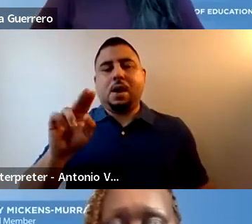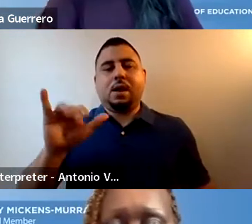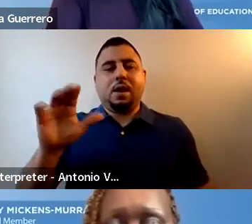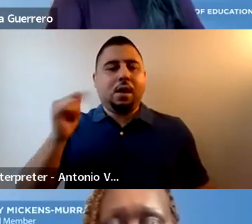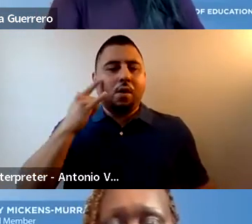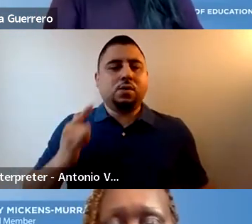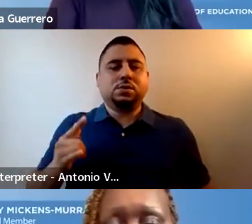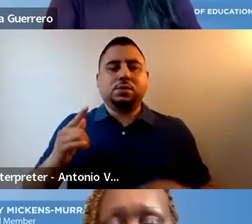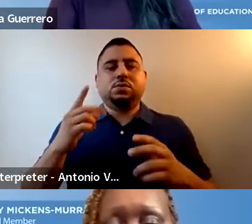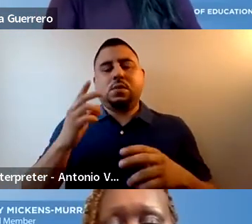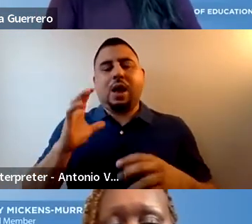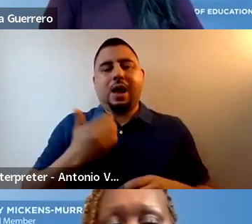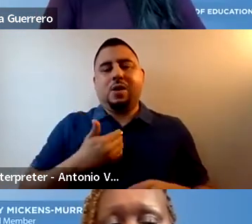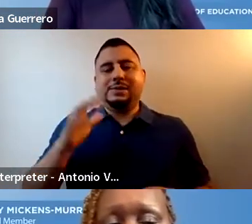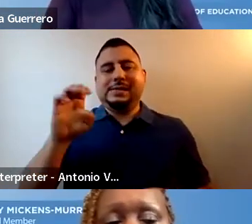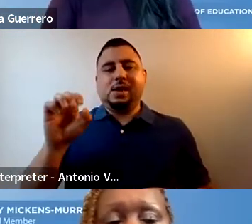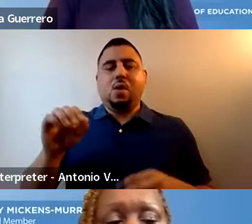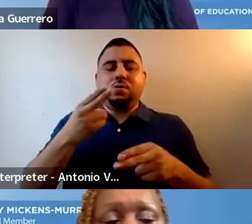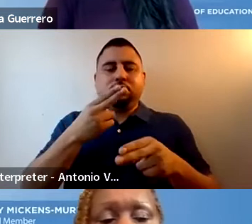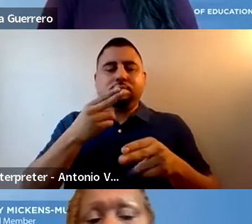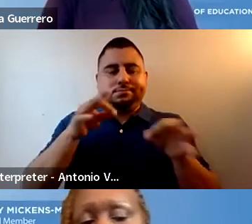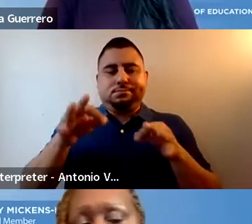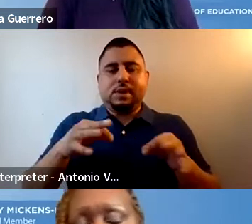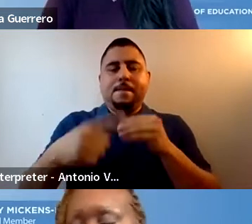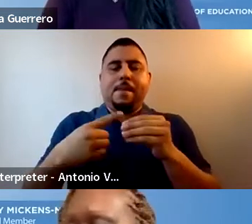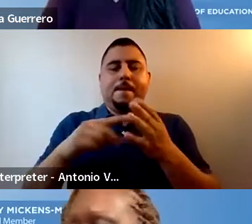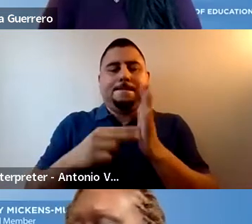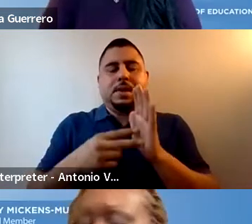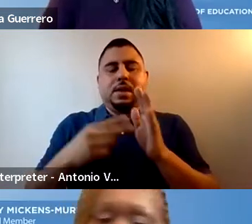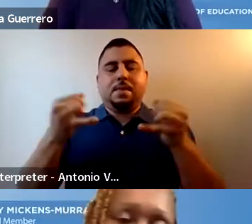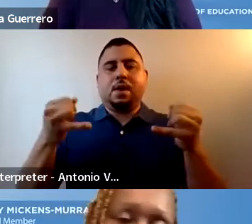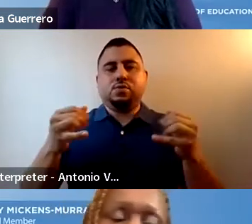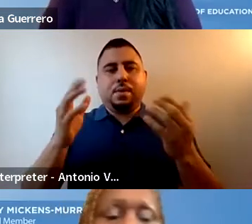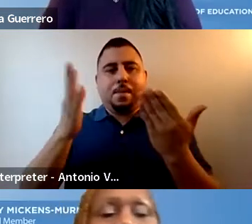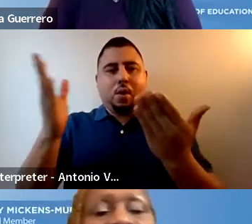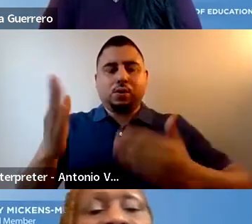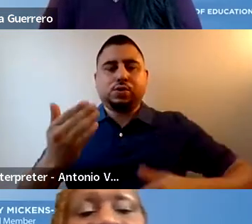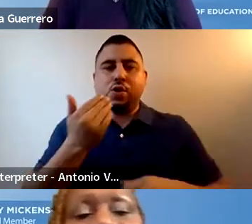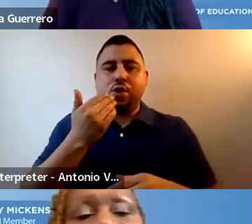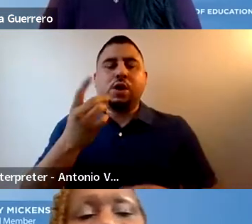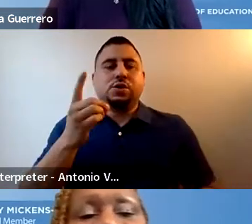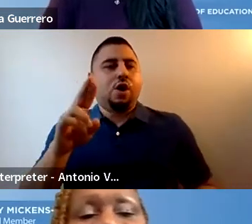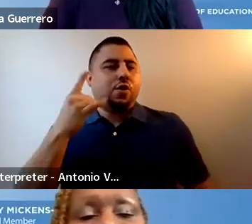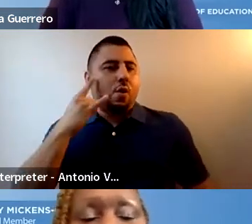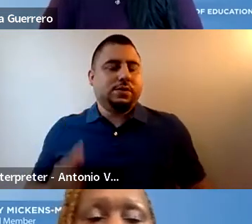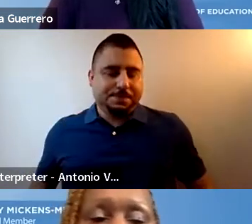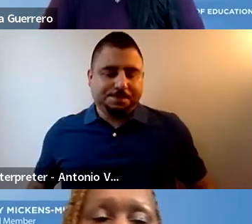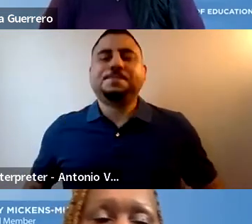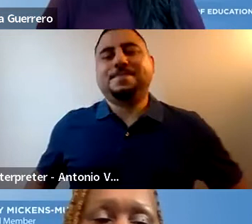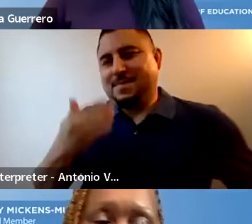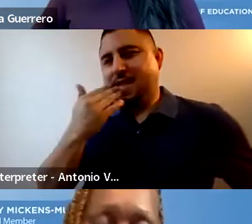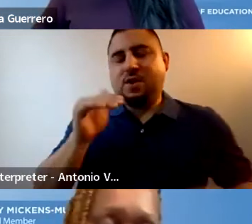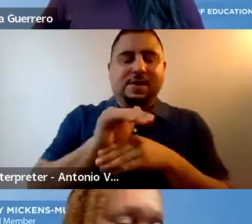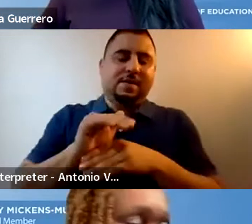provide brief remarks outlining the boundary proposal. Good evening. Dr. Golson. Good evening. Thank you for